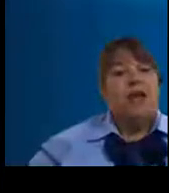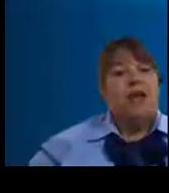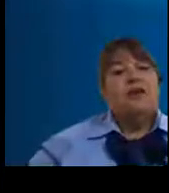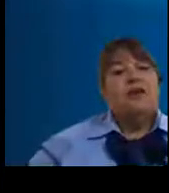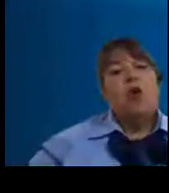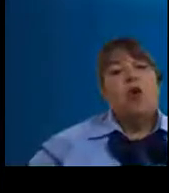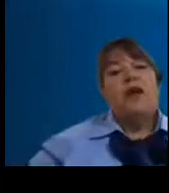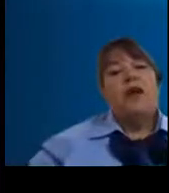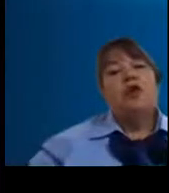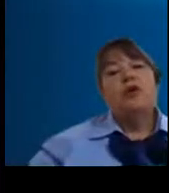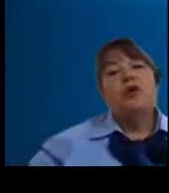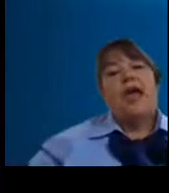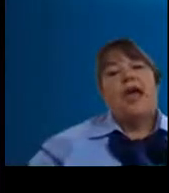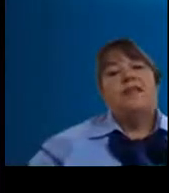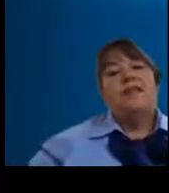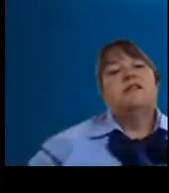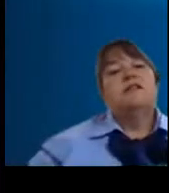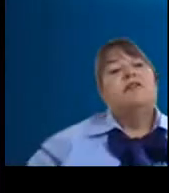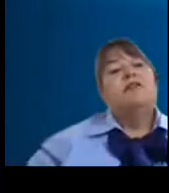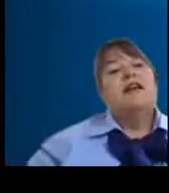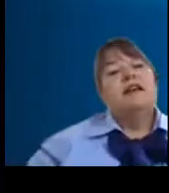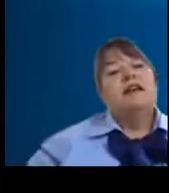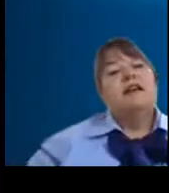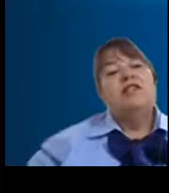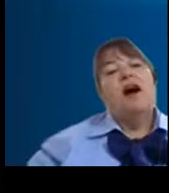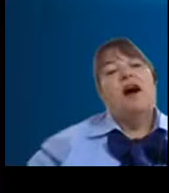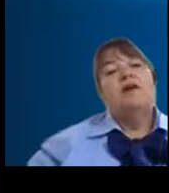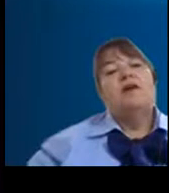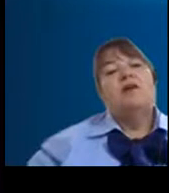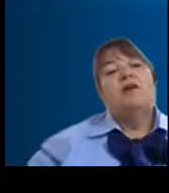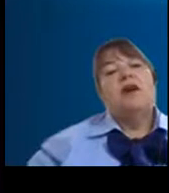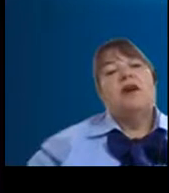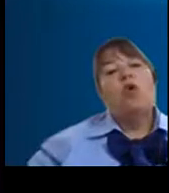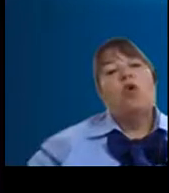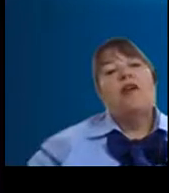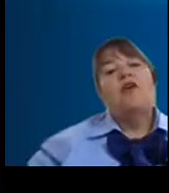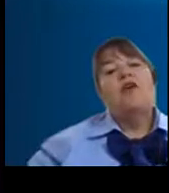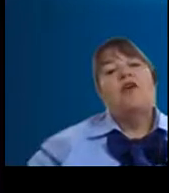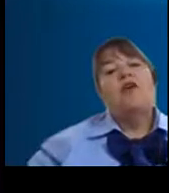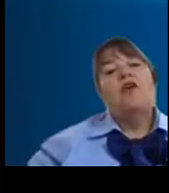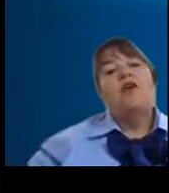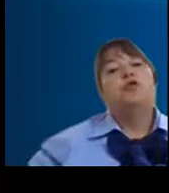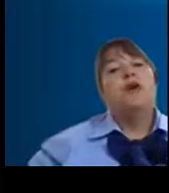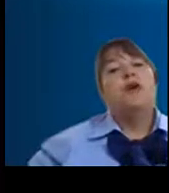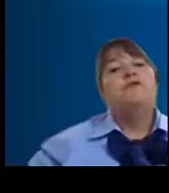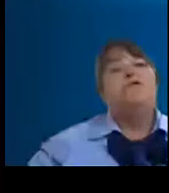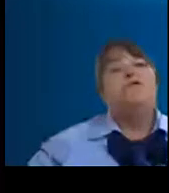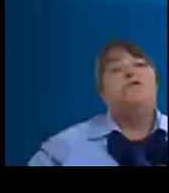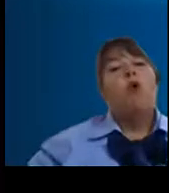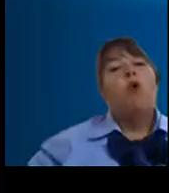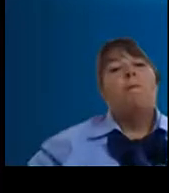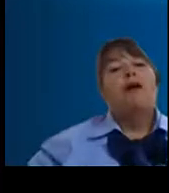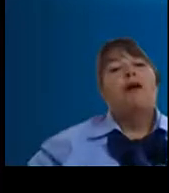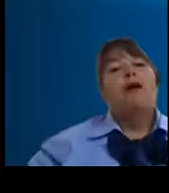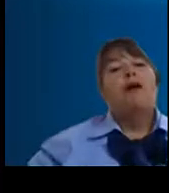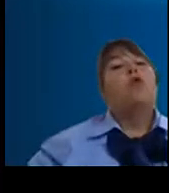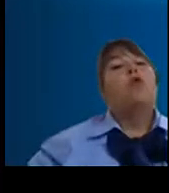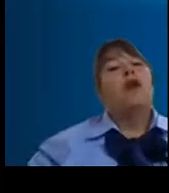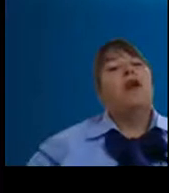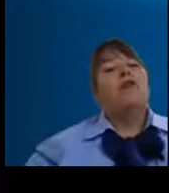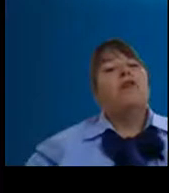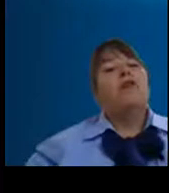claim. Now, when you look at that, the ETI, they will qualify for that for 24